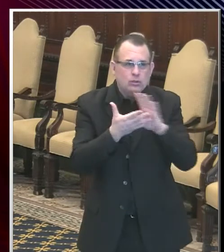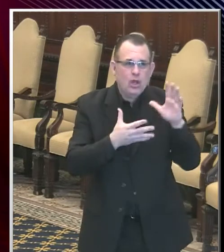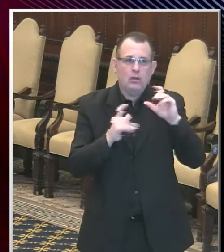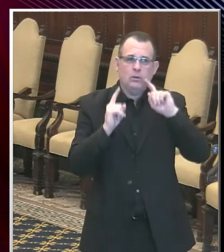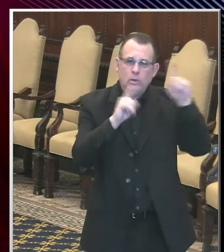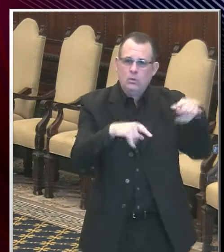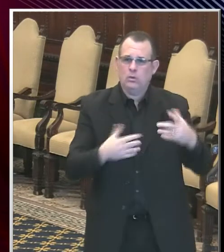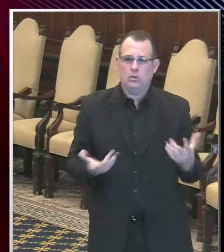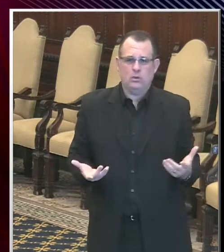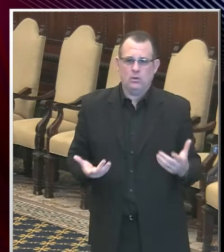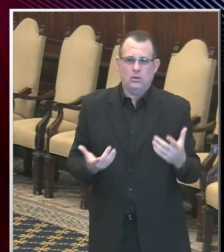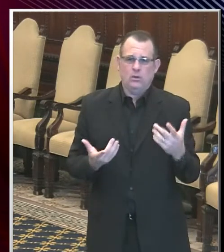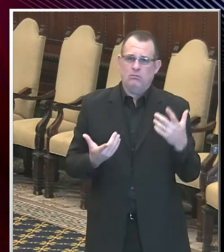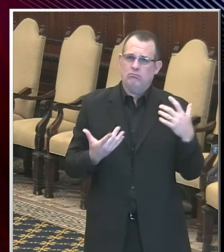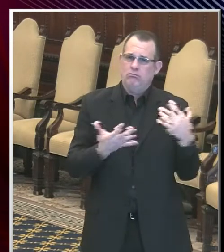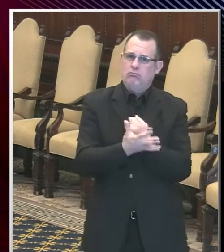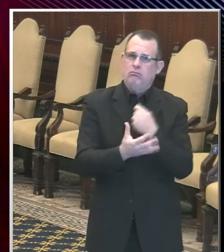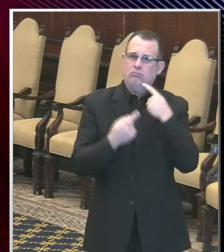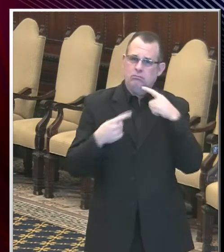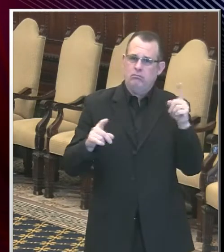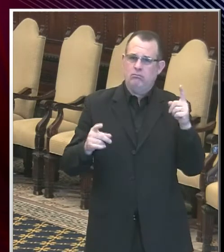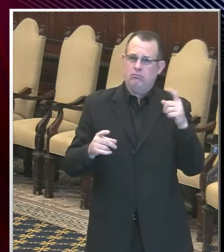on to something